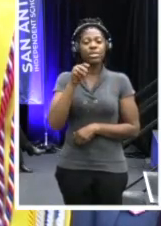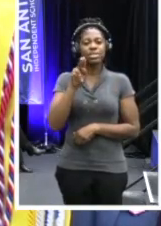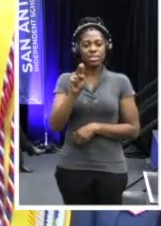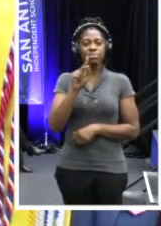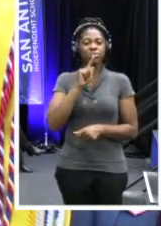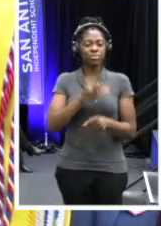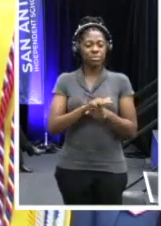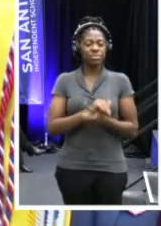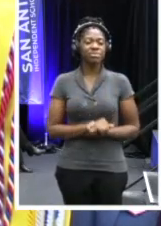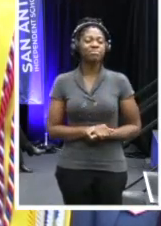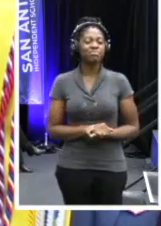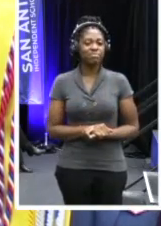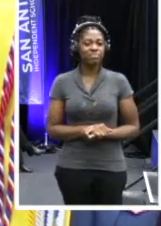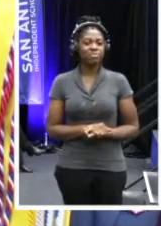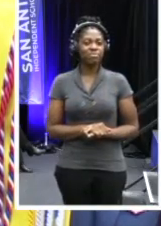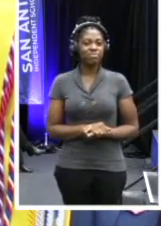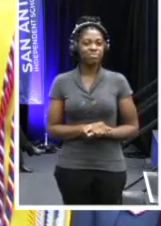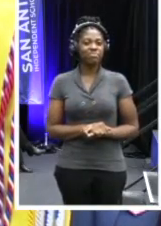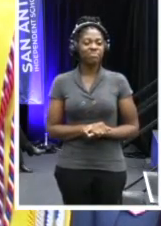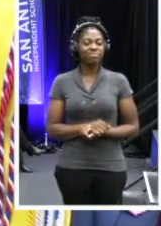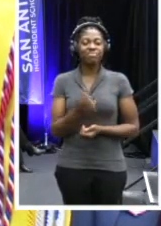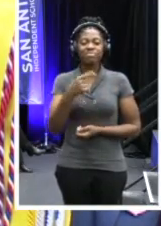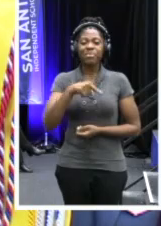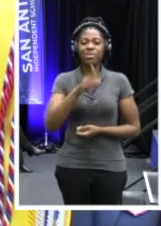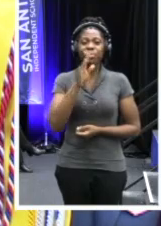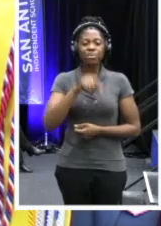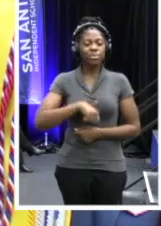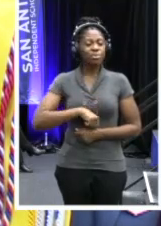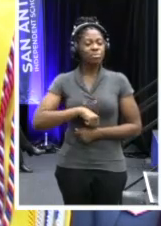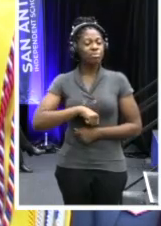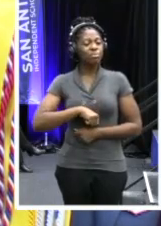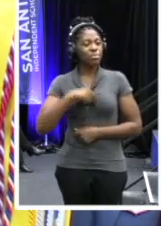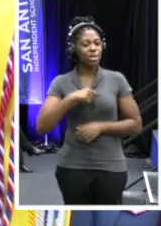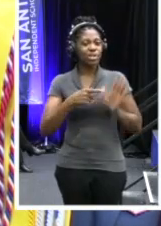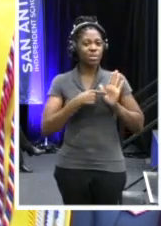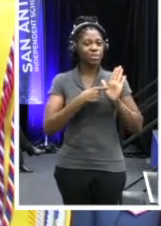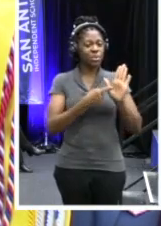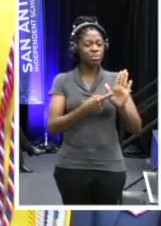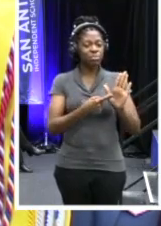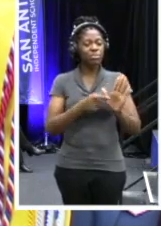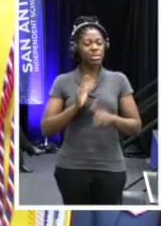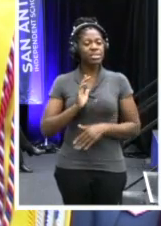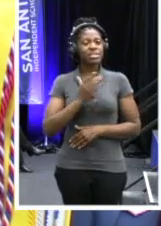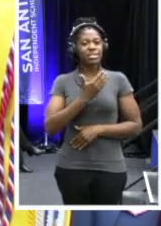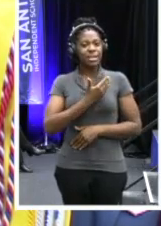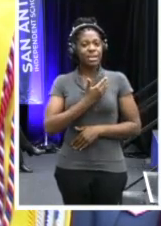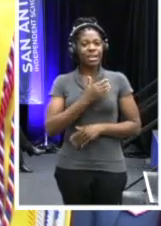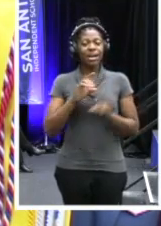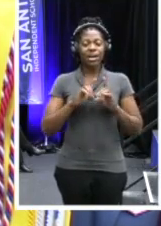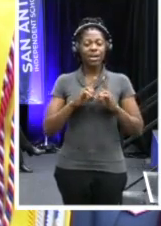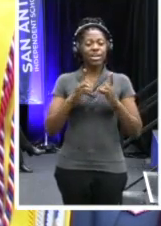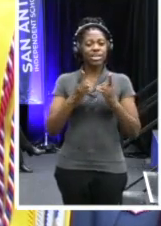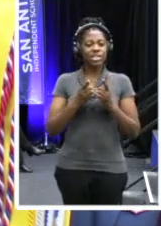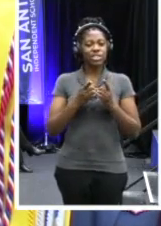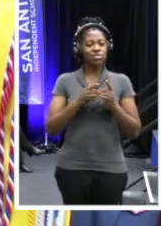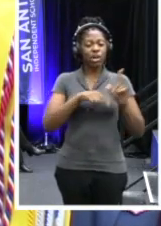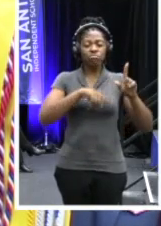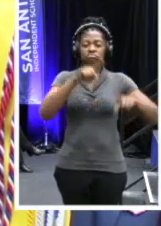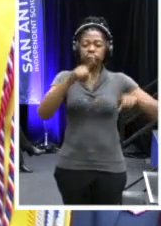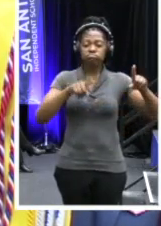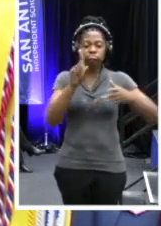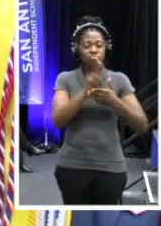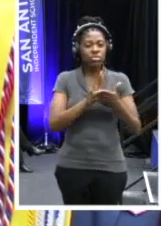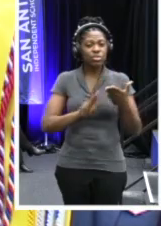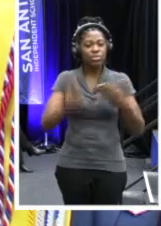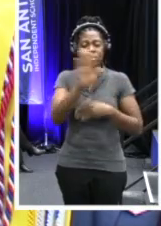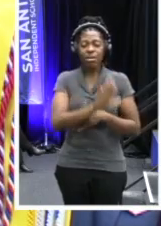Promise. You will proudly represent Travis and San Antonio ISD at numerous colleges and